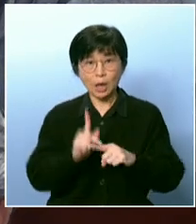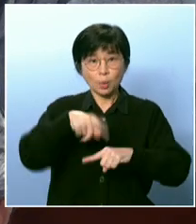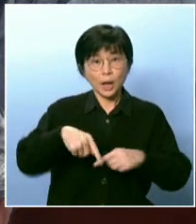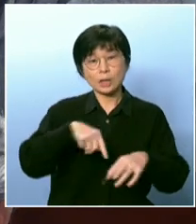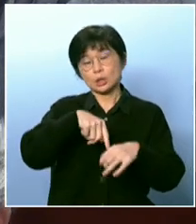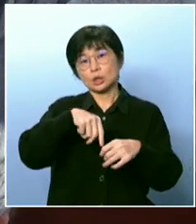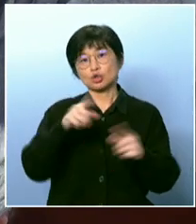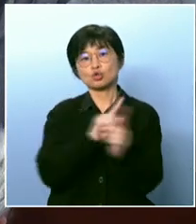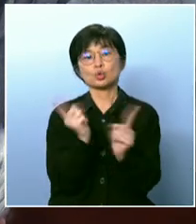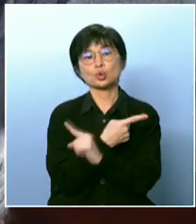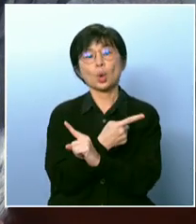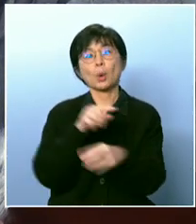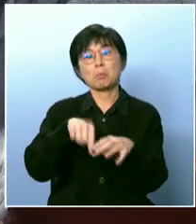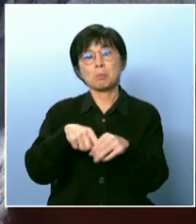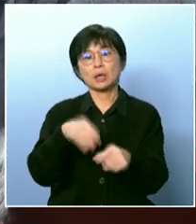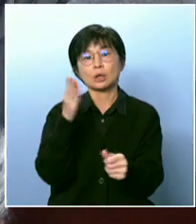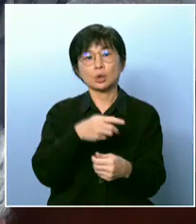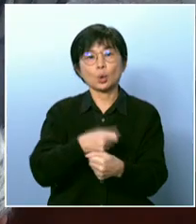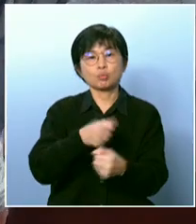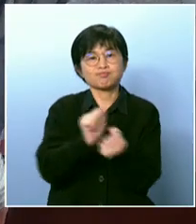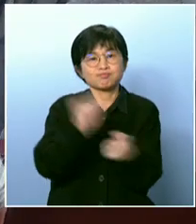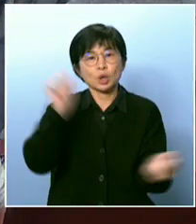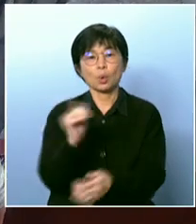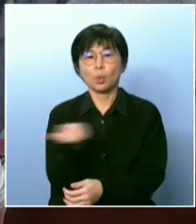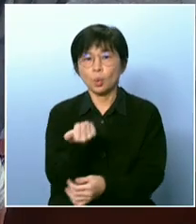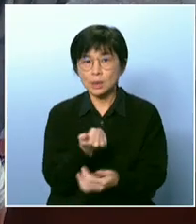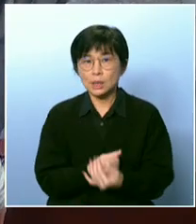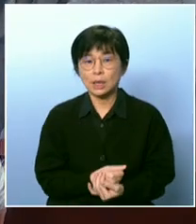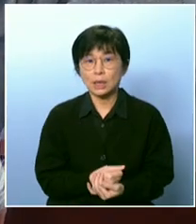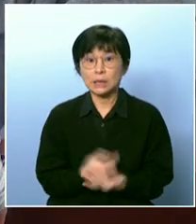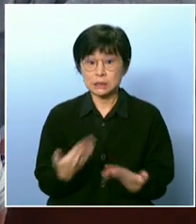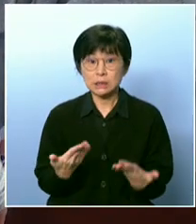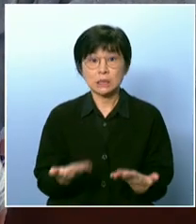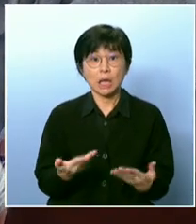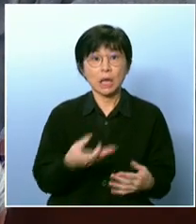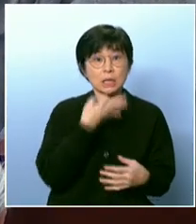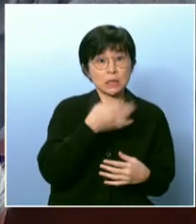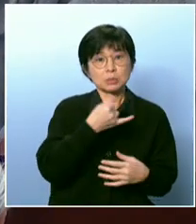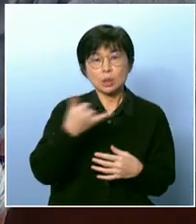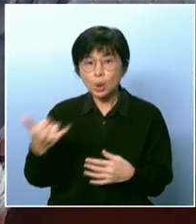You talked about reducing intergenerational poverty with the programs.